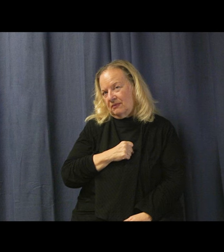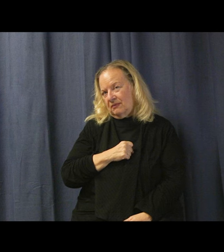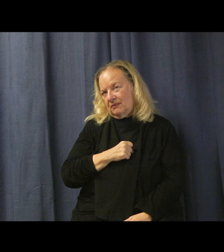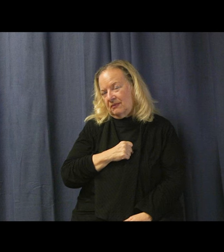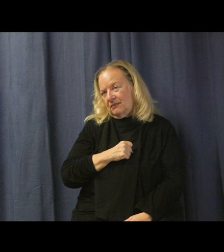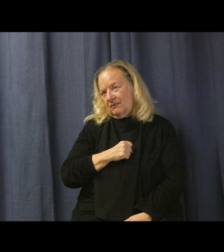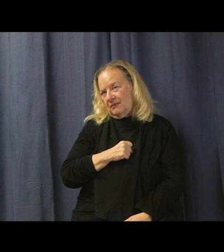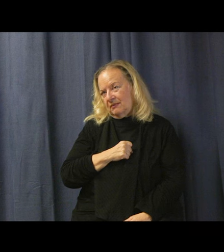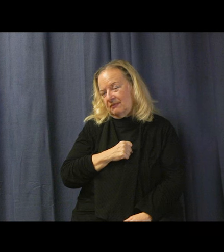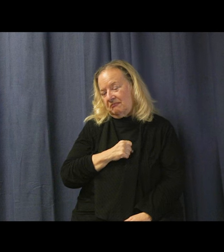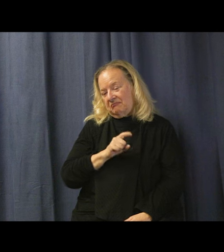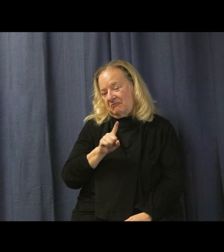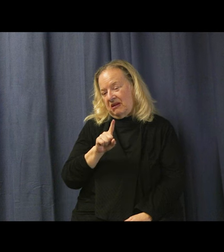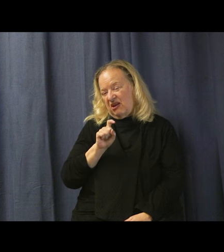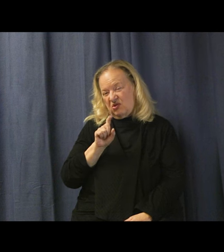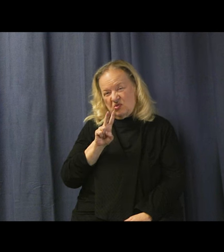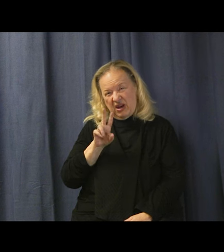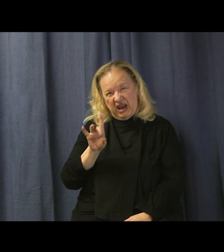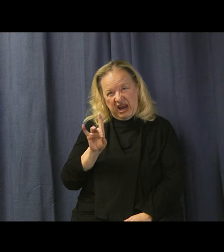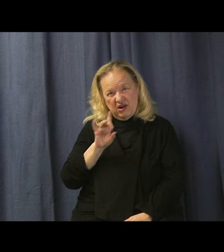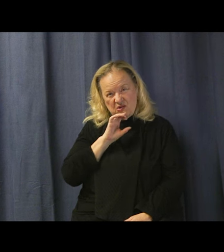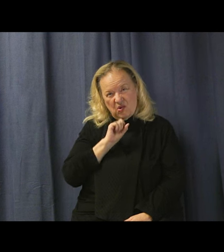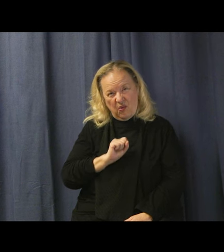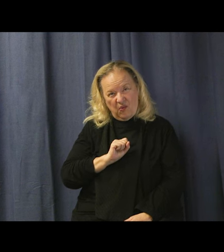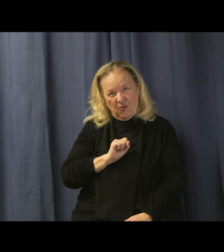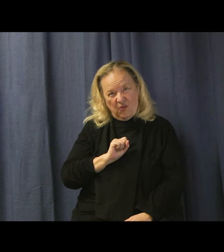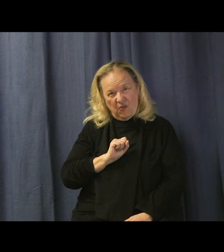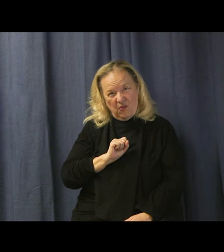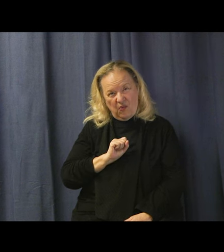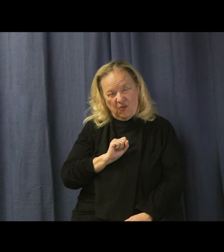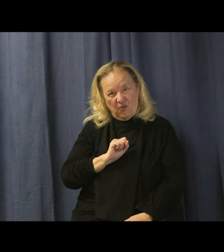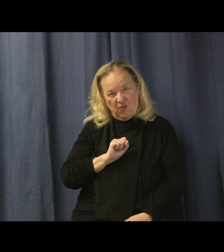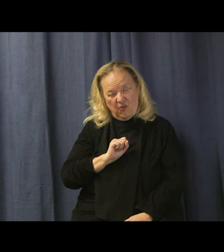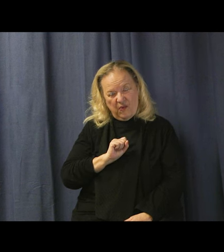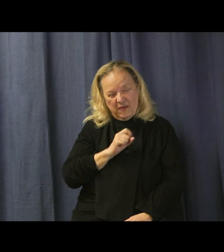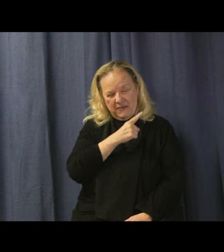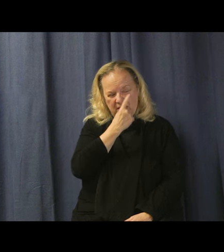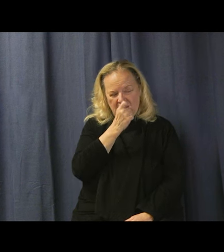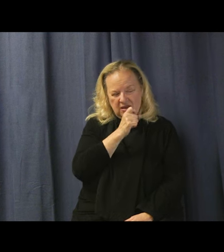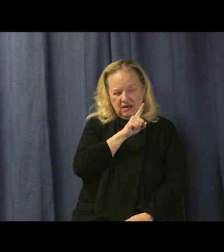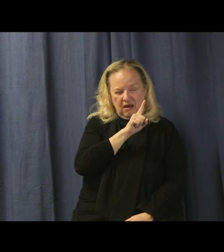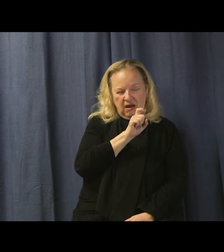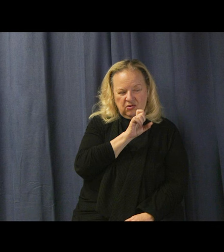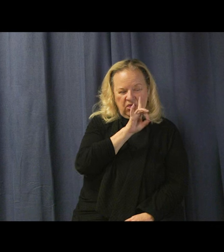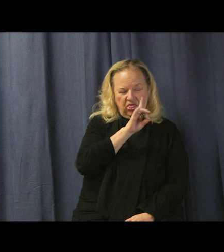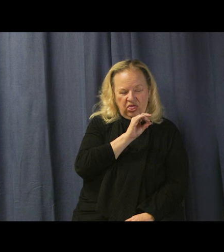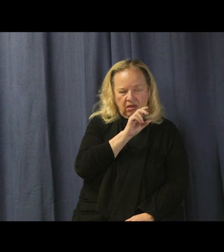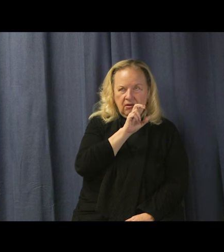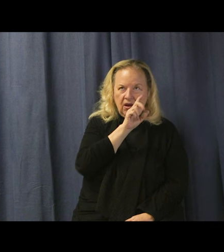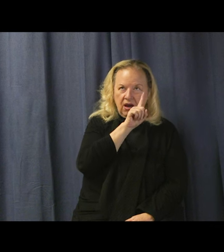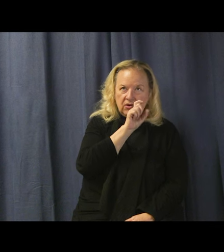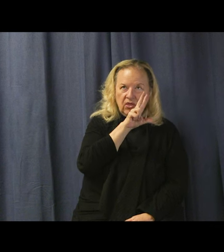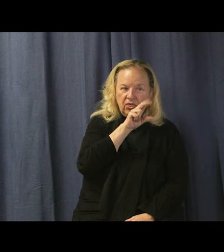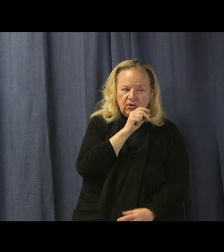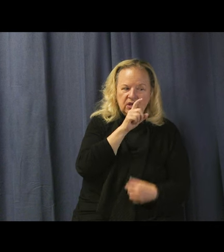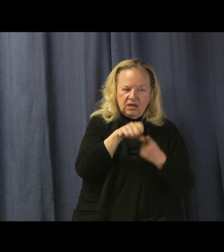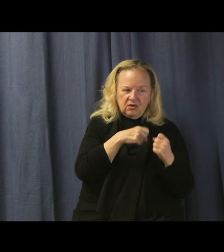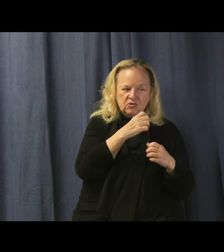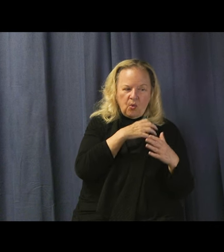They had to be almost 128 years old. Because he was 130 when he begat Seth.